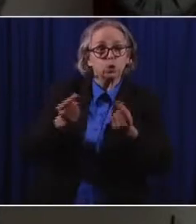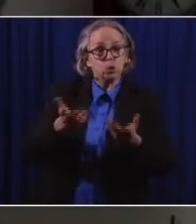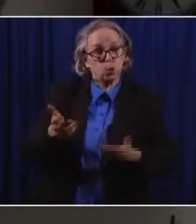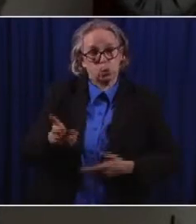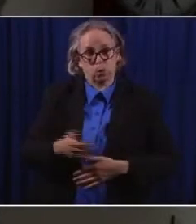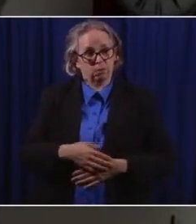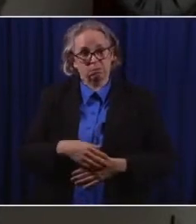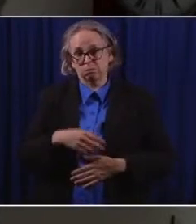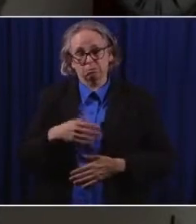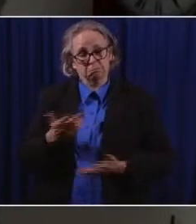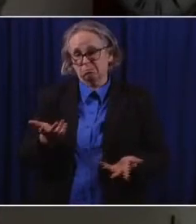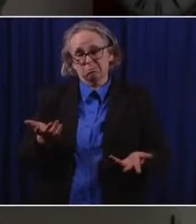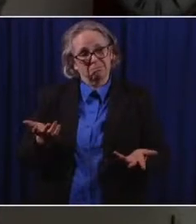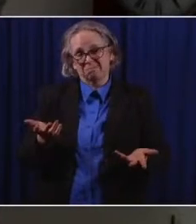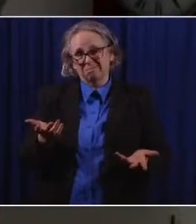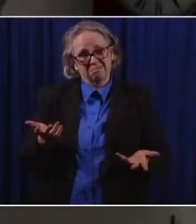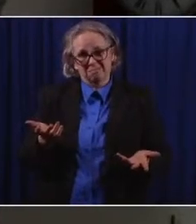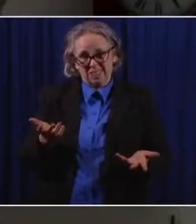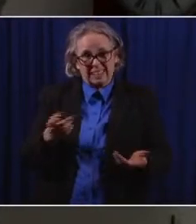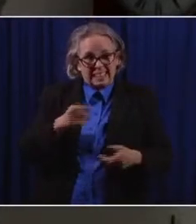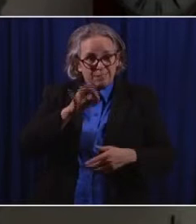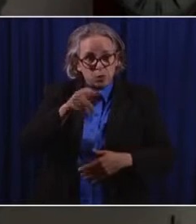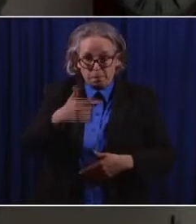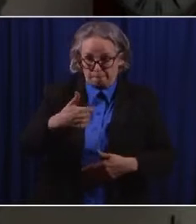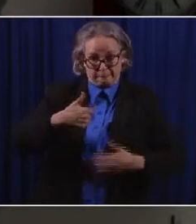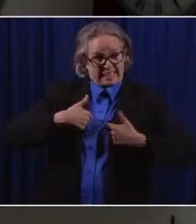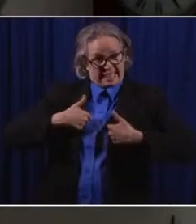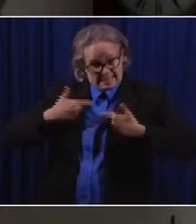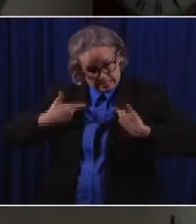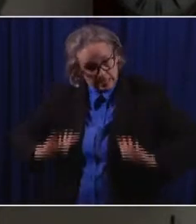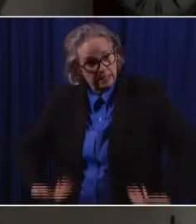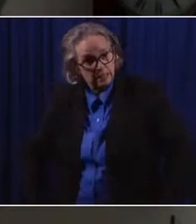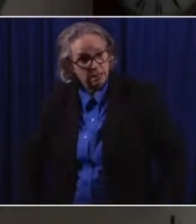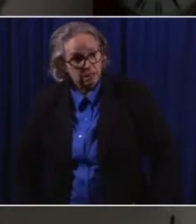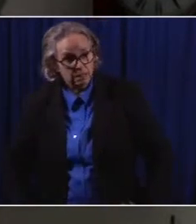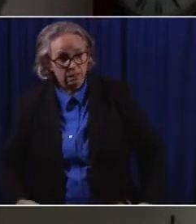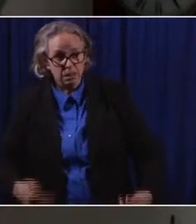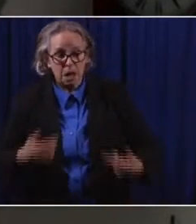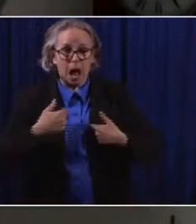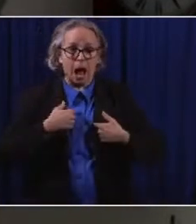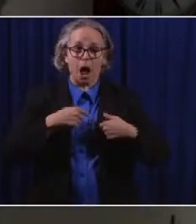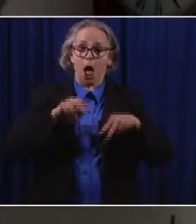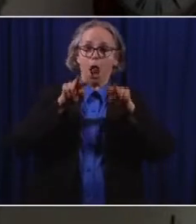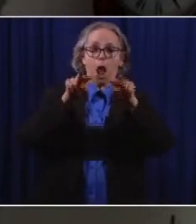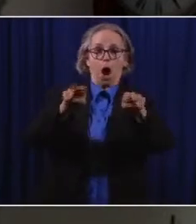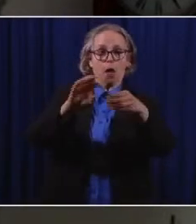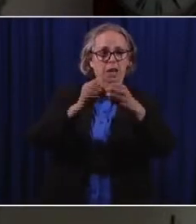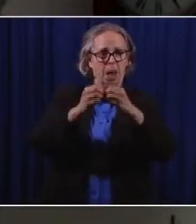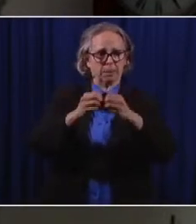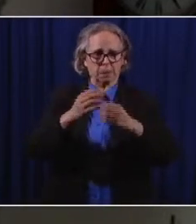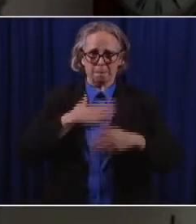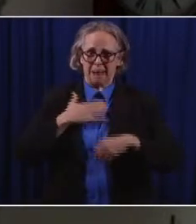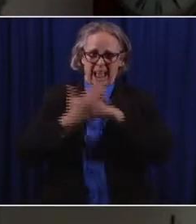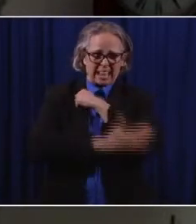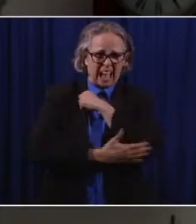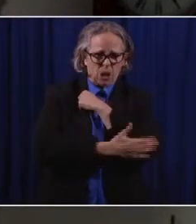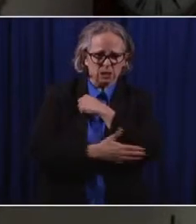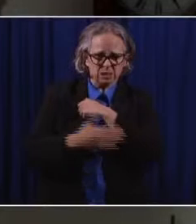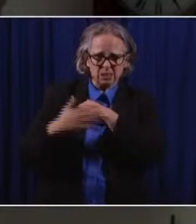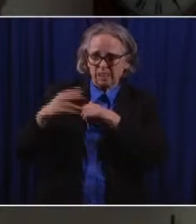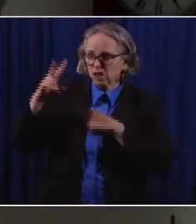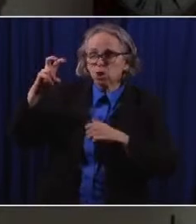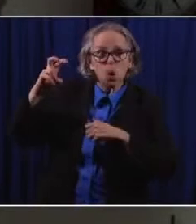that's double, for example, high incidence, over 200, for example,